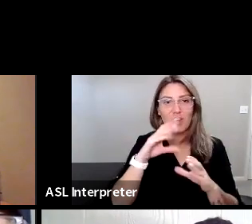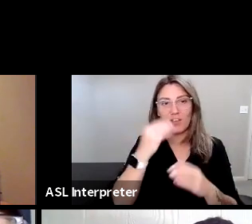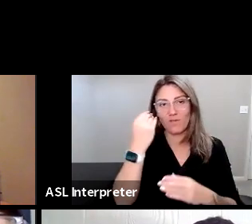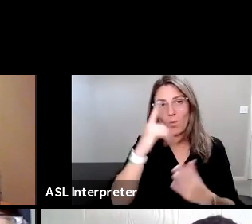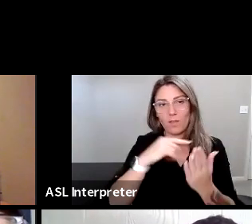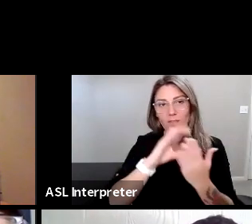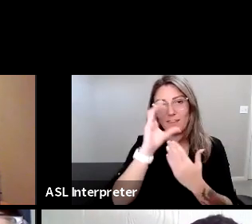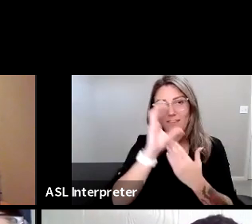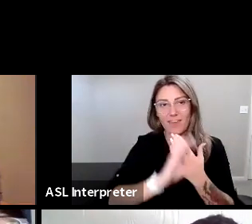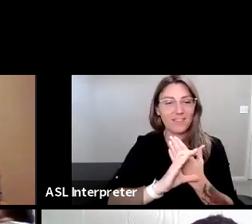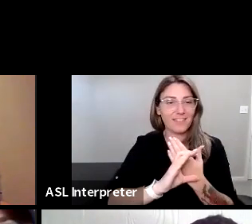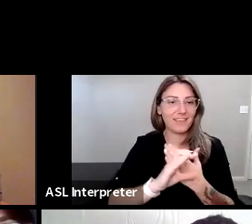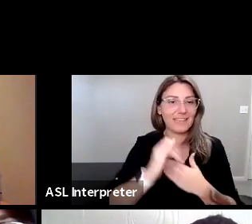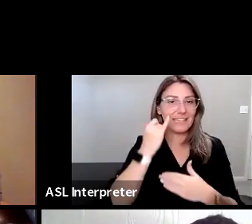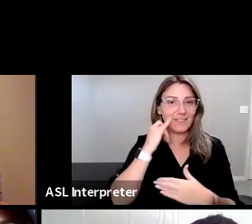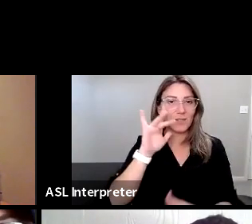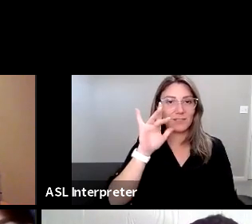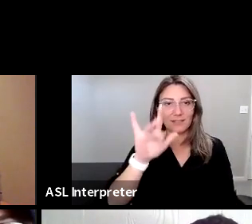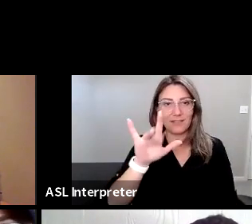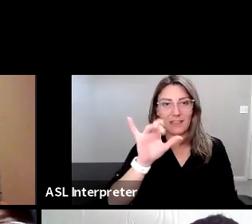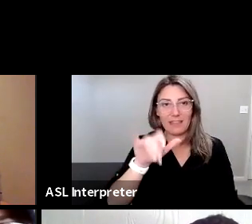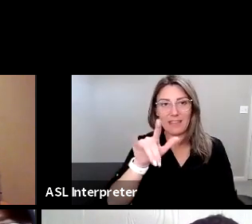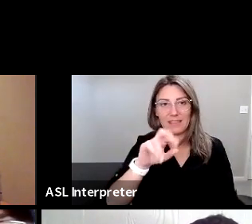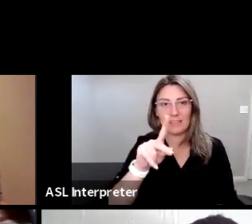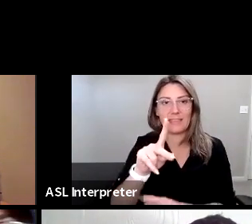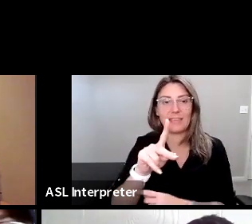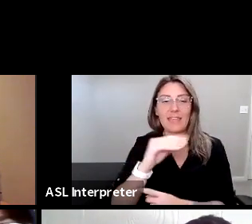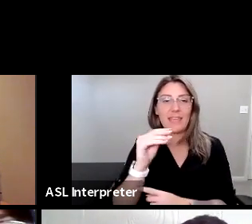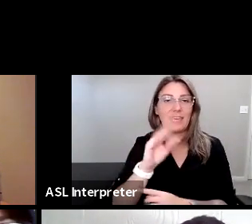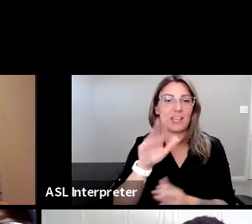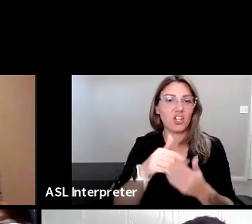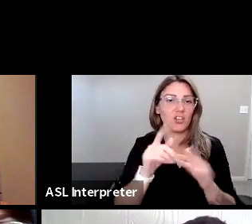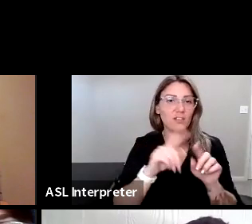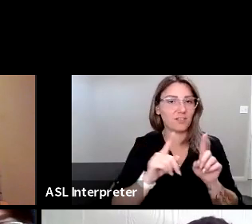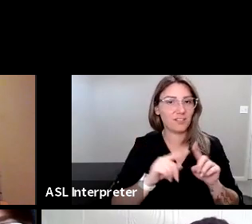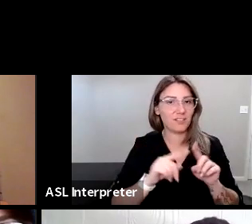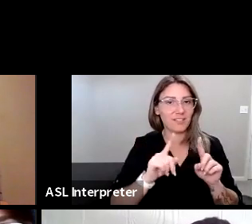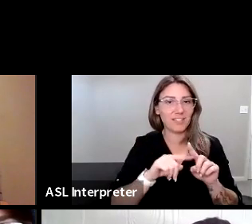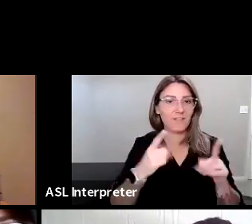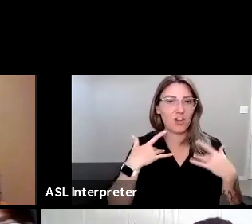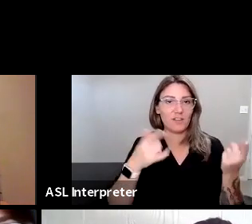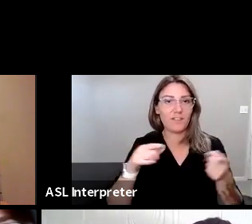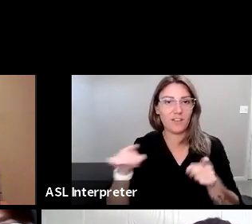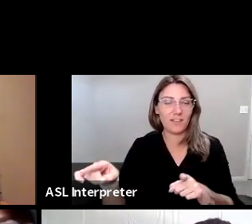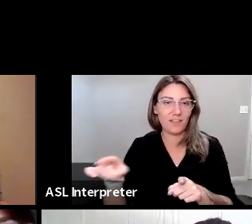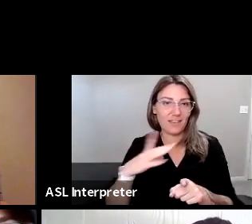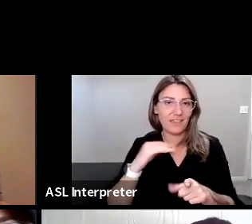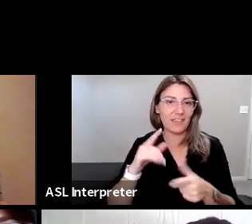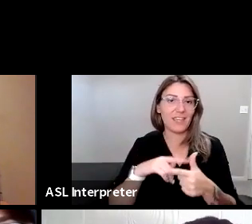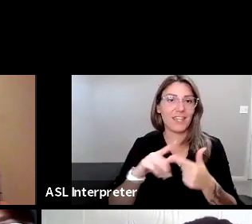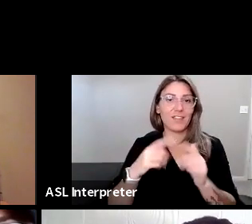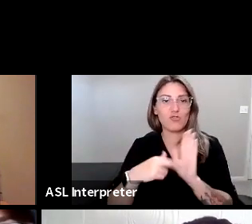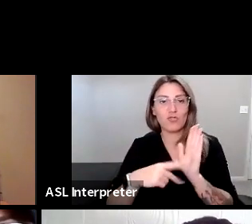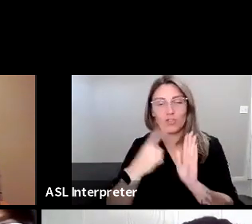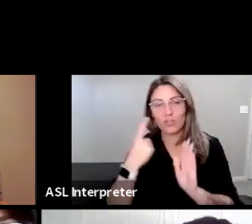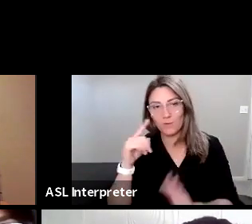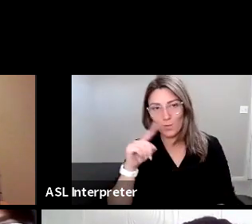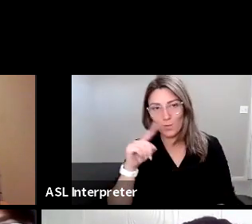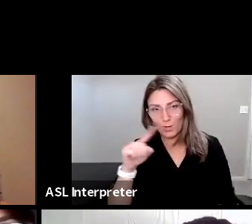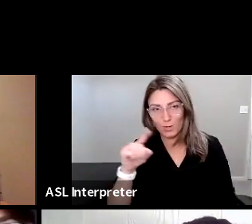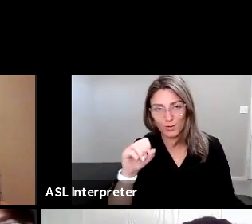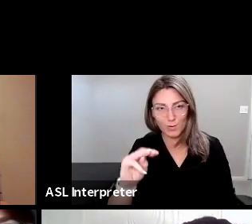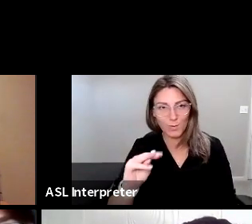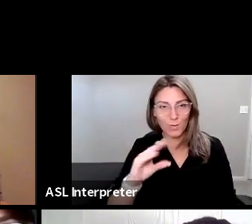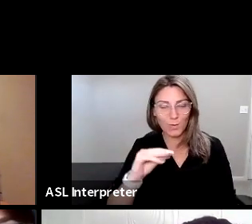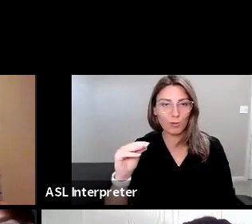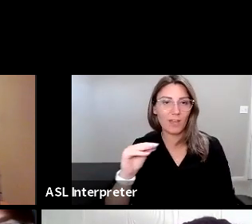you want to just click on that link, and it has the different events that are happening, and definitely go and register so you can get the link to the Zooms and be able to join